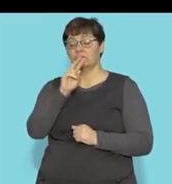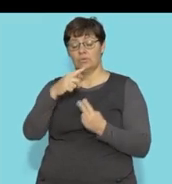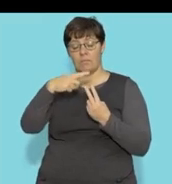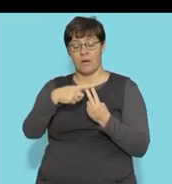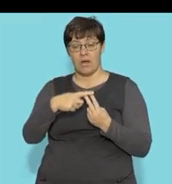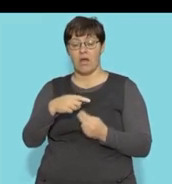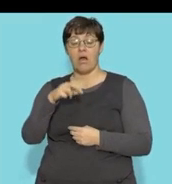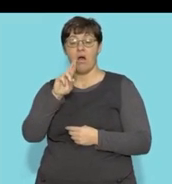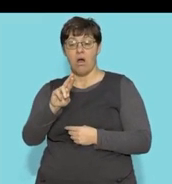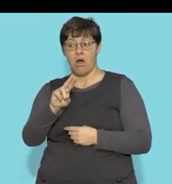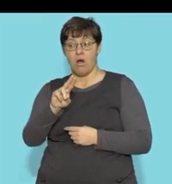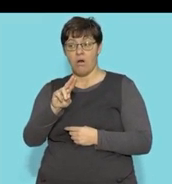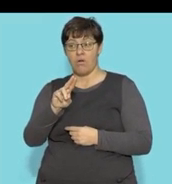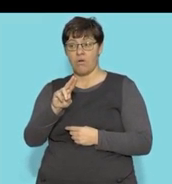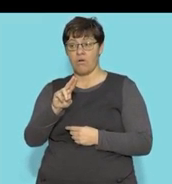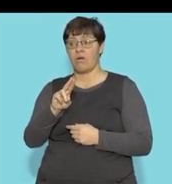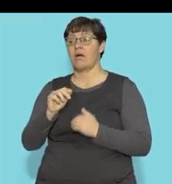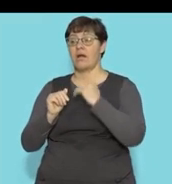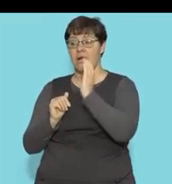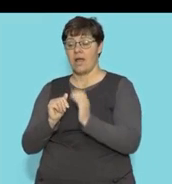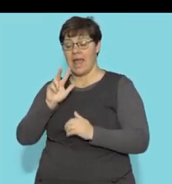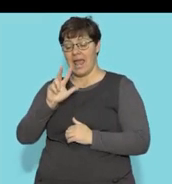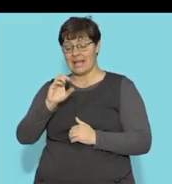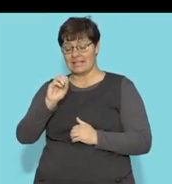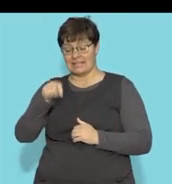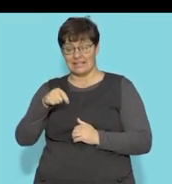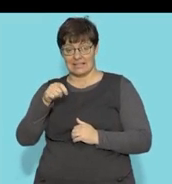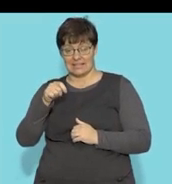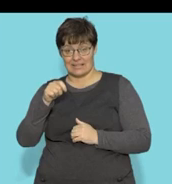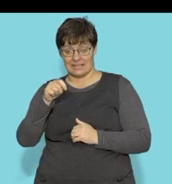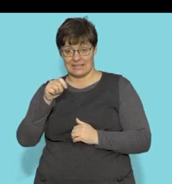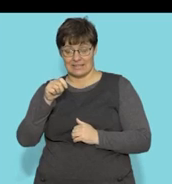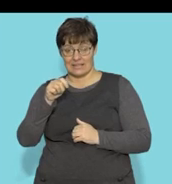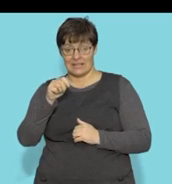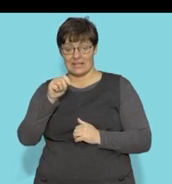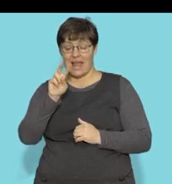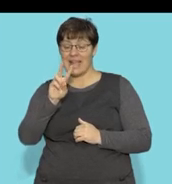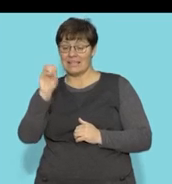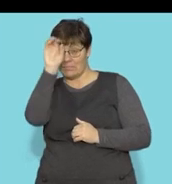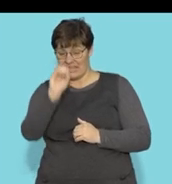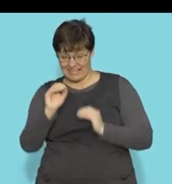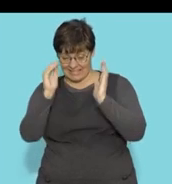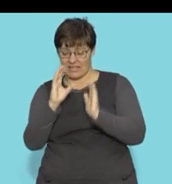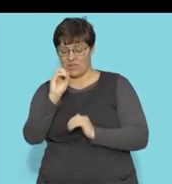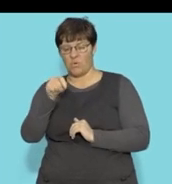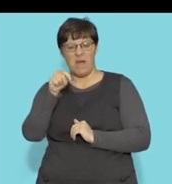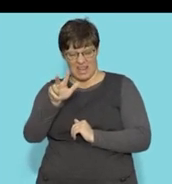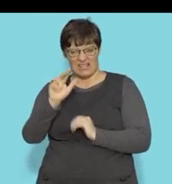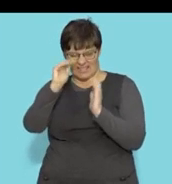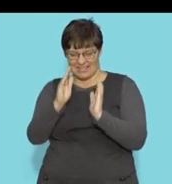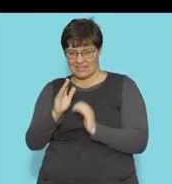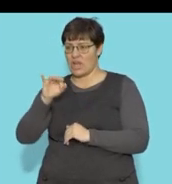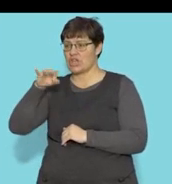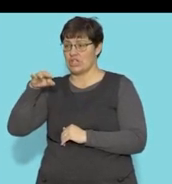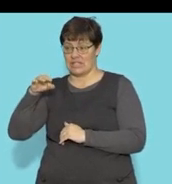times pi r, with 80% of the height of the glass being touched with water, because I know